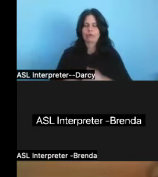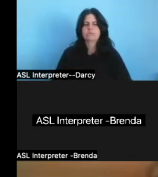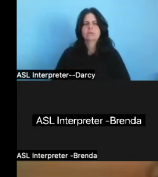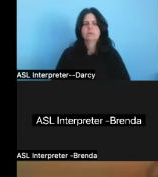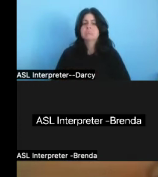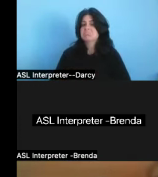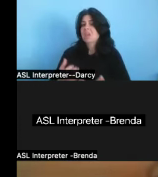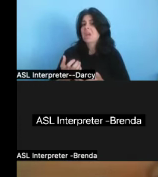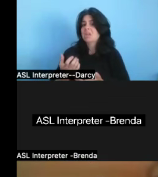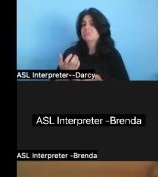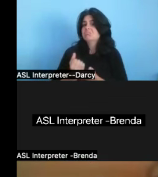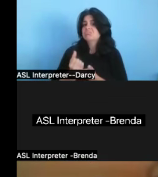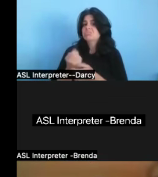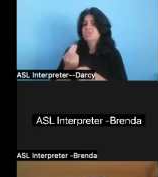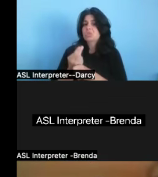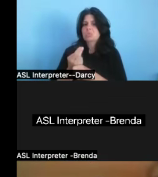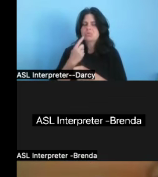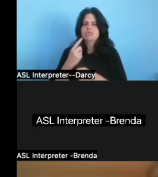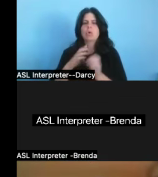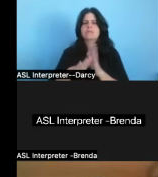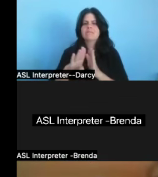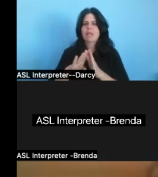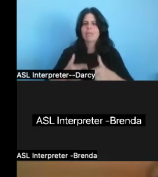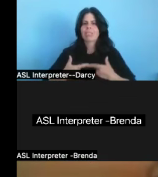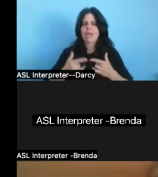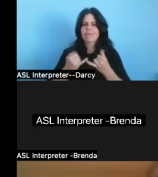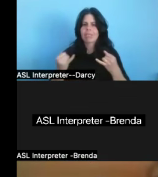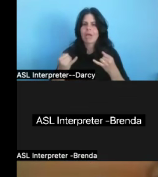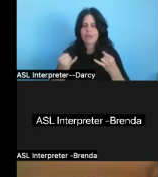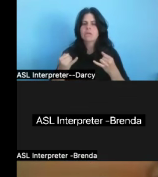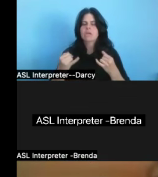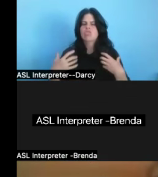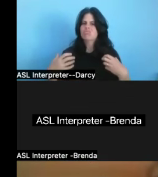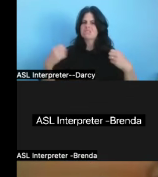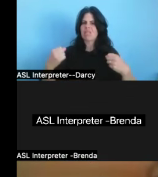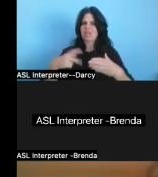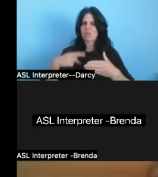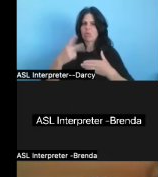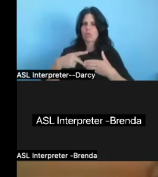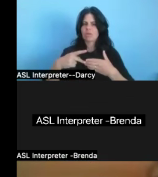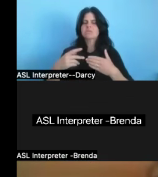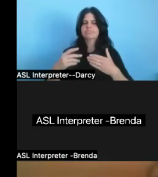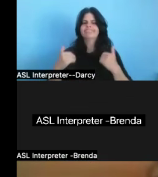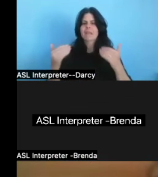be utilized to develop lifeline resilience programs. Next slide.